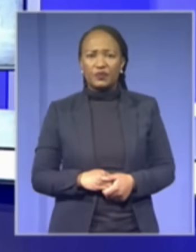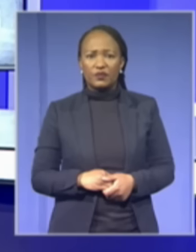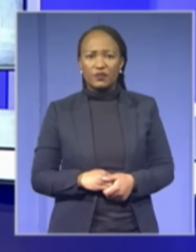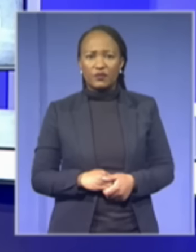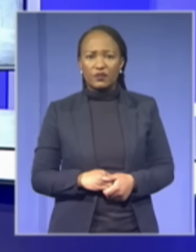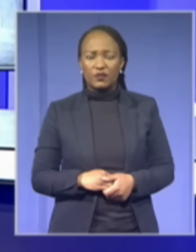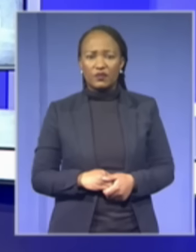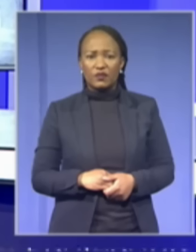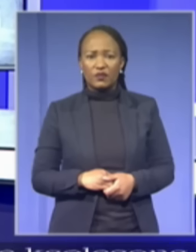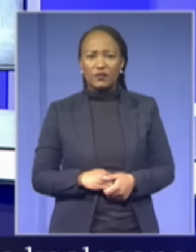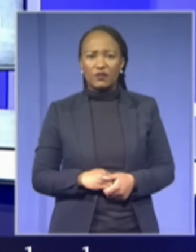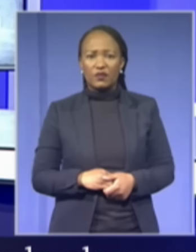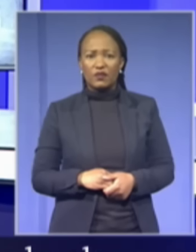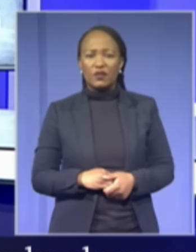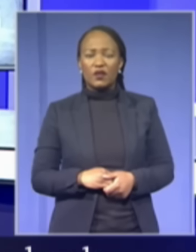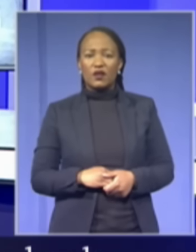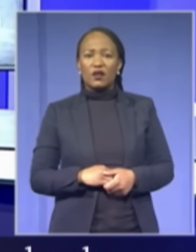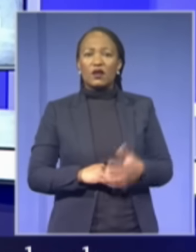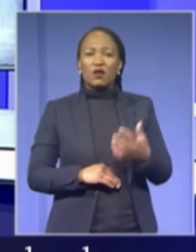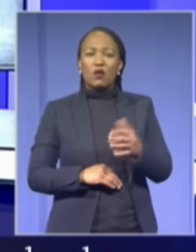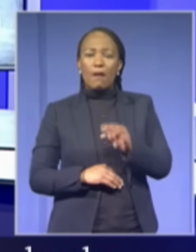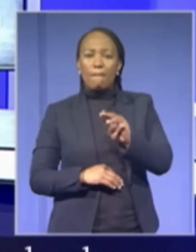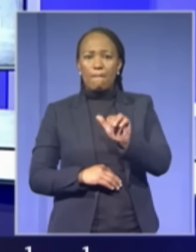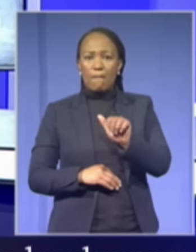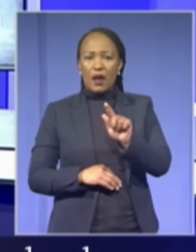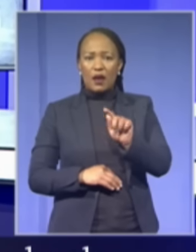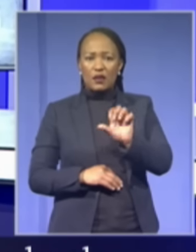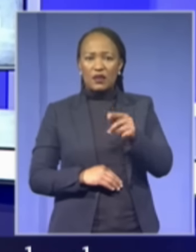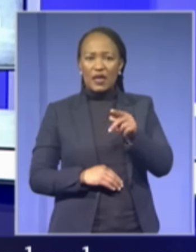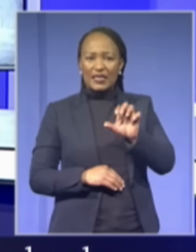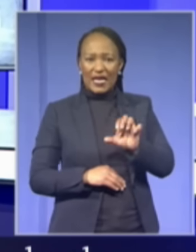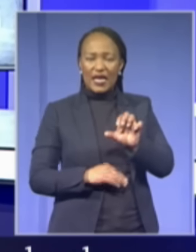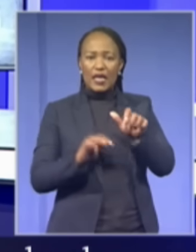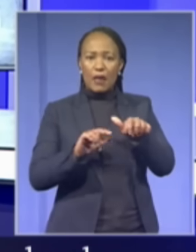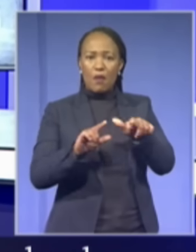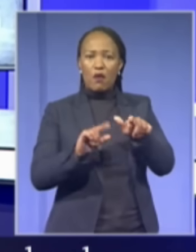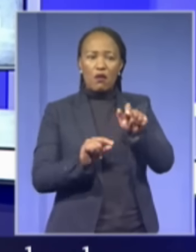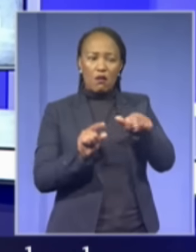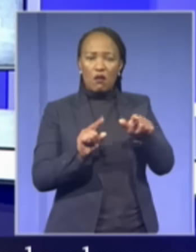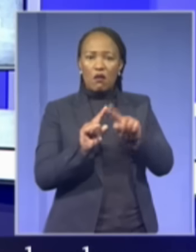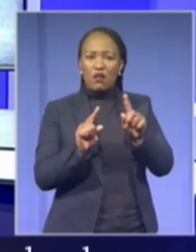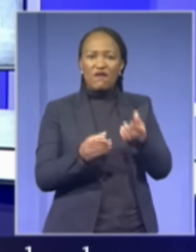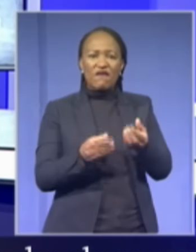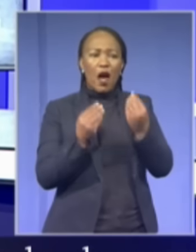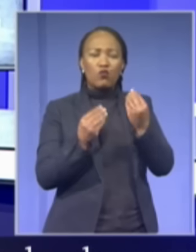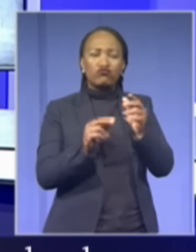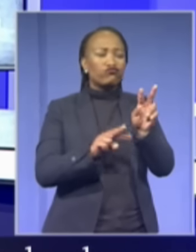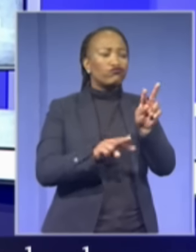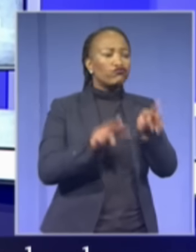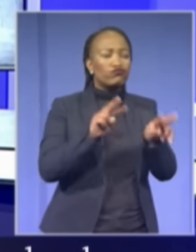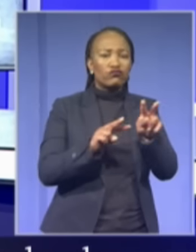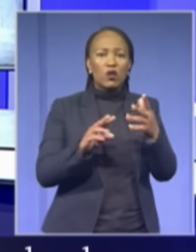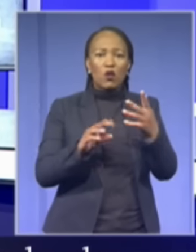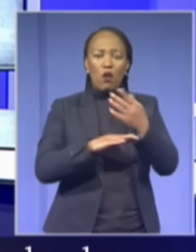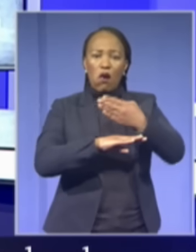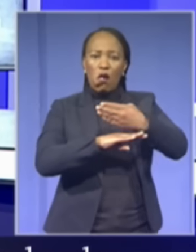Batlhankedi ba ditirelo tša tshokolo ya bagolegwa ka Matatse Thohoyandou provinseng ya Limpopo ba hweditše dithuto tšeo di sego molaong morago ga gore batlhankedi ba